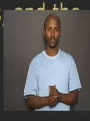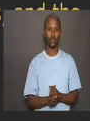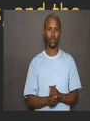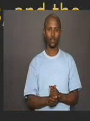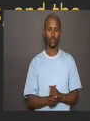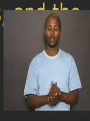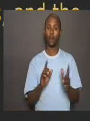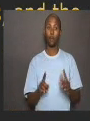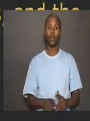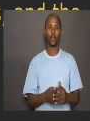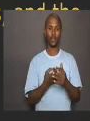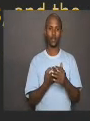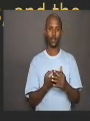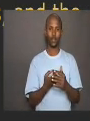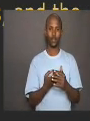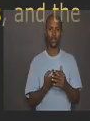Begin.